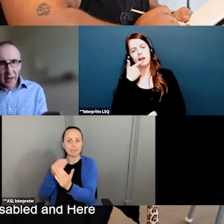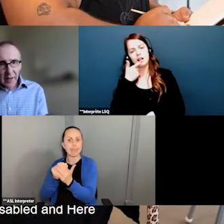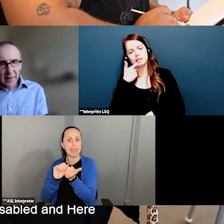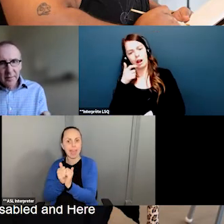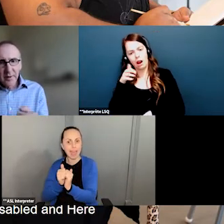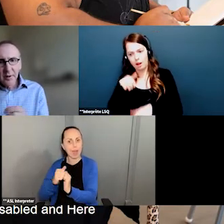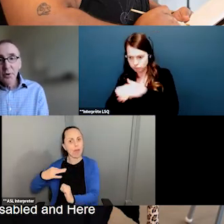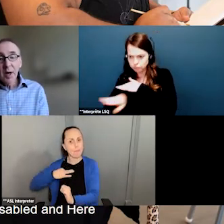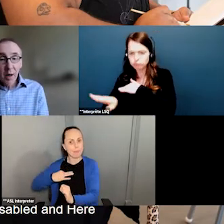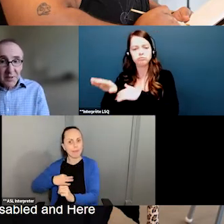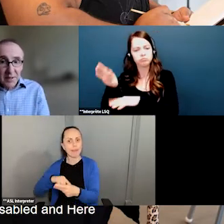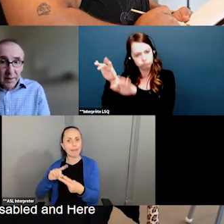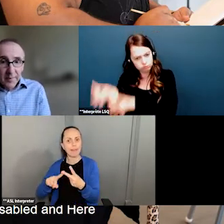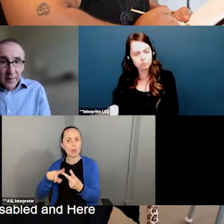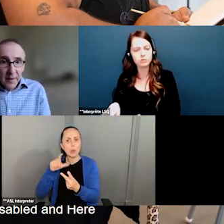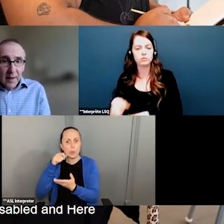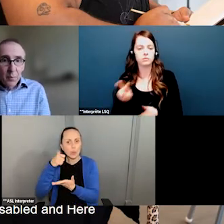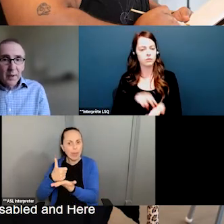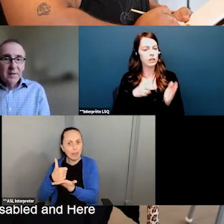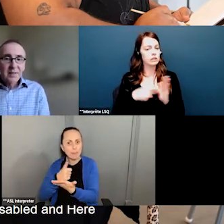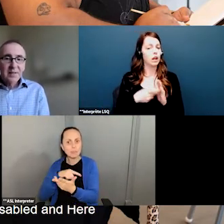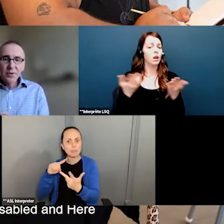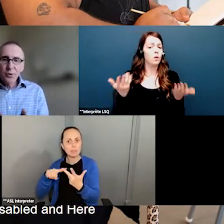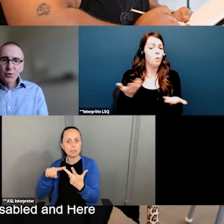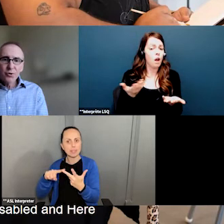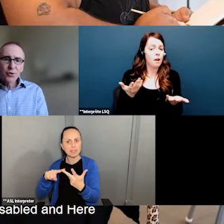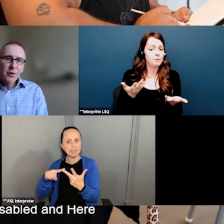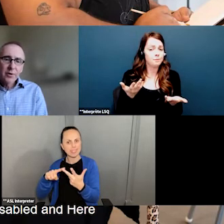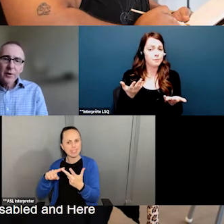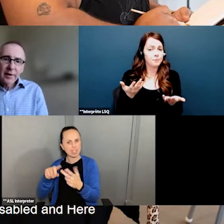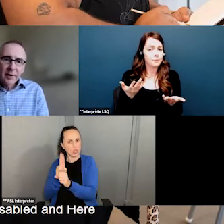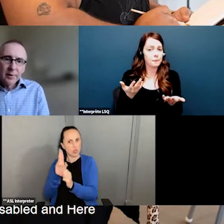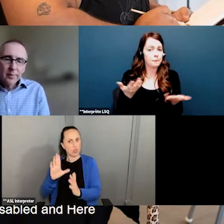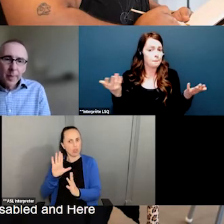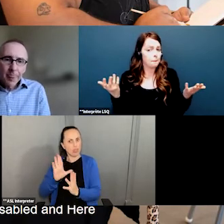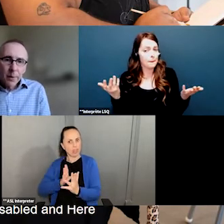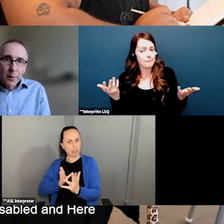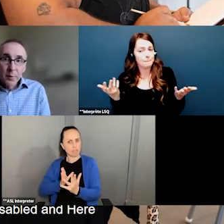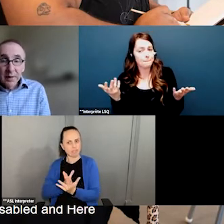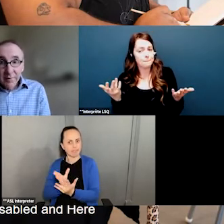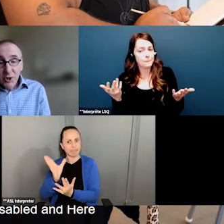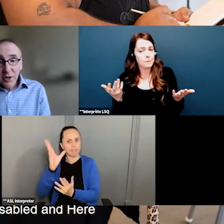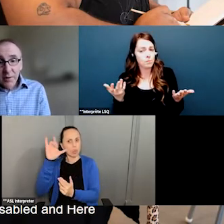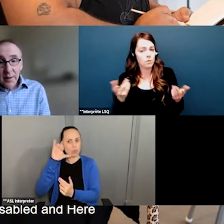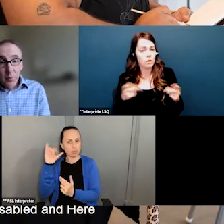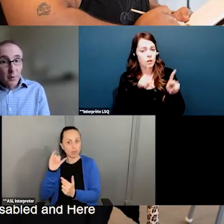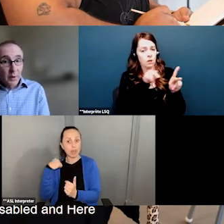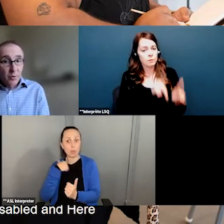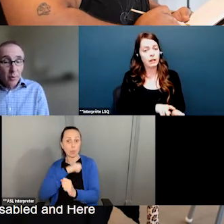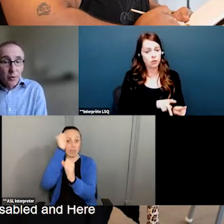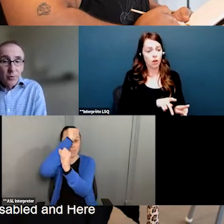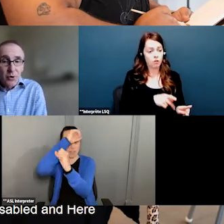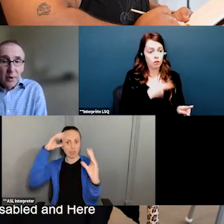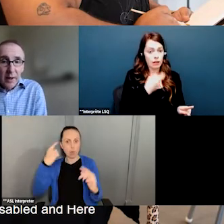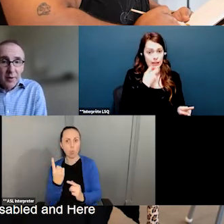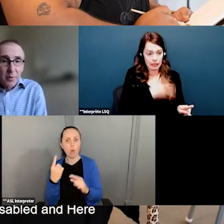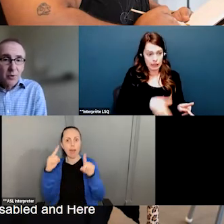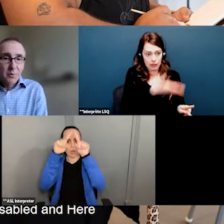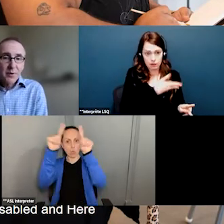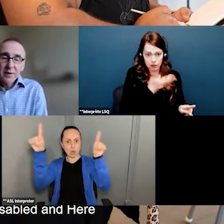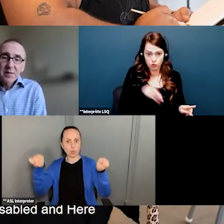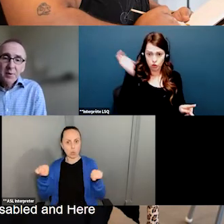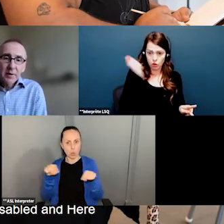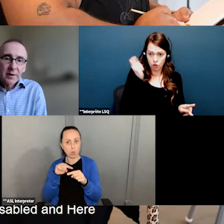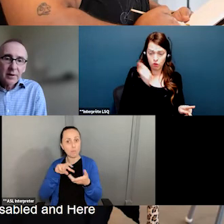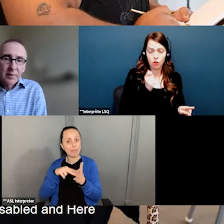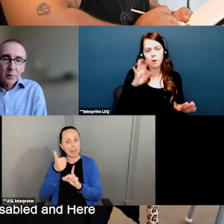do they apply? Who helps them? And what does the user journey look like? We envision a one-window approach where every